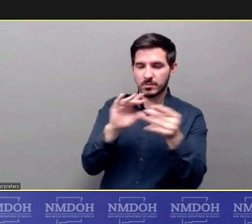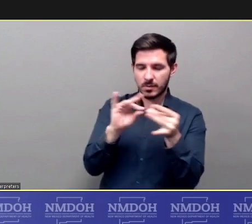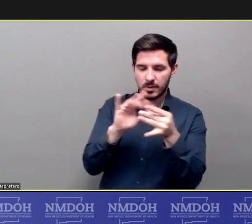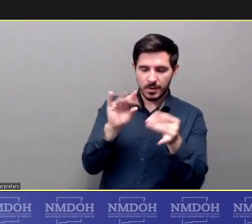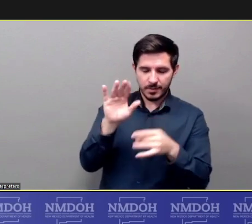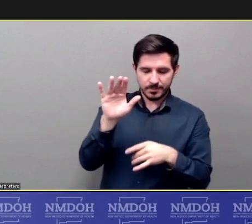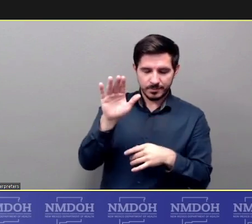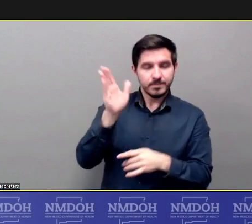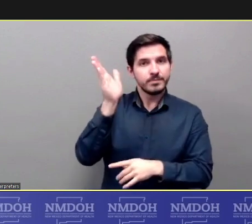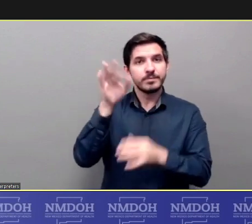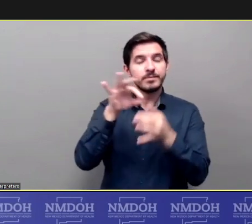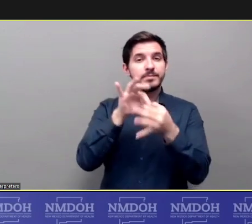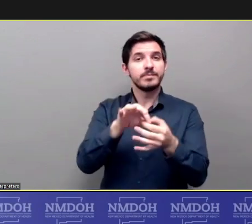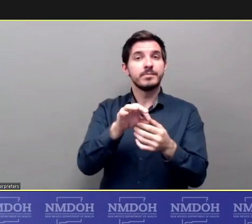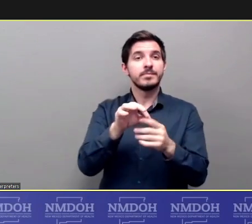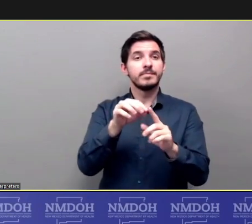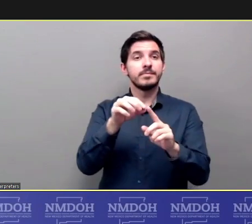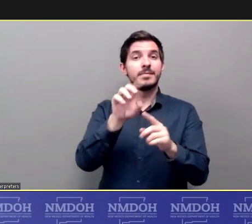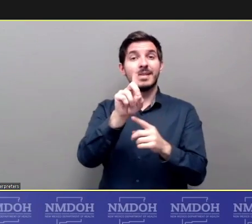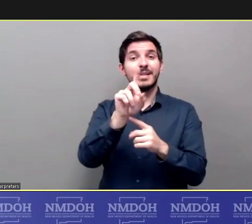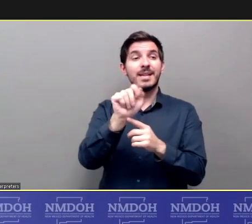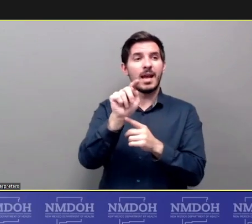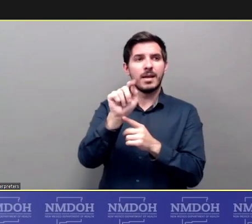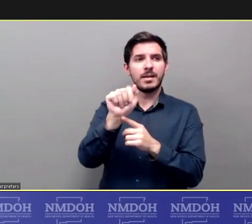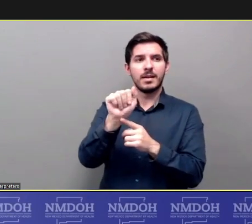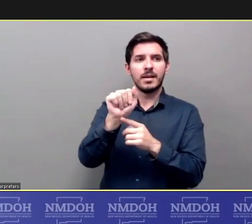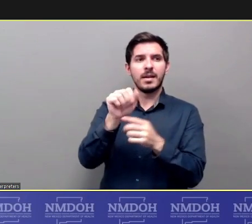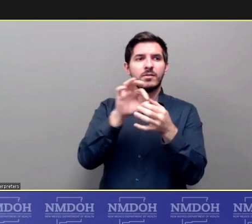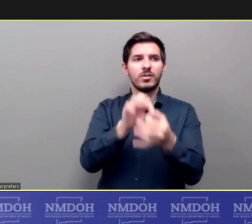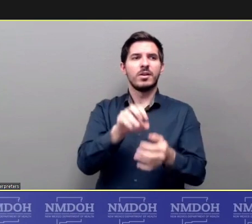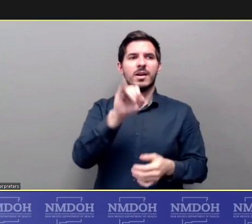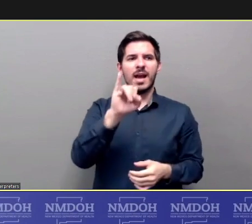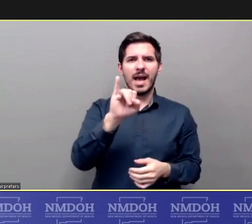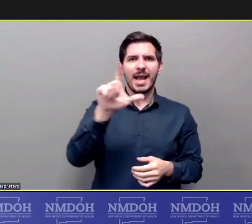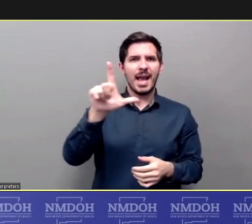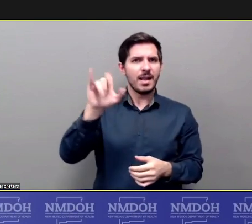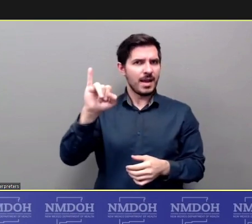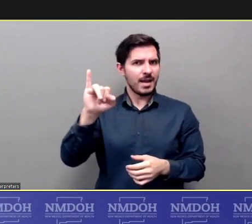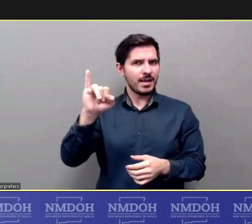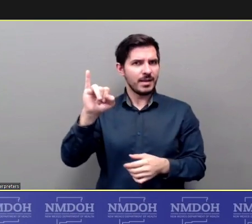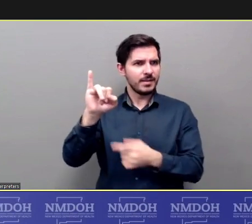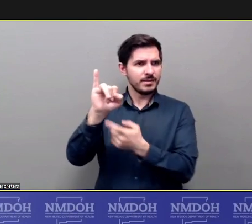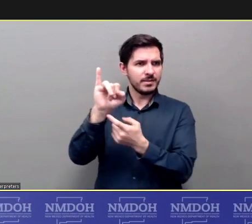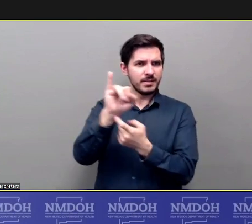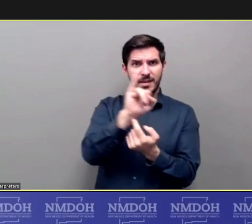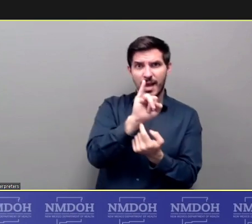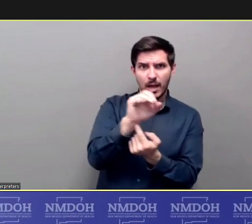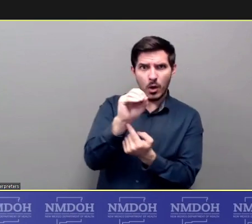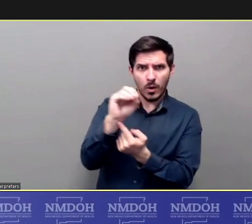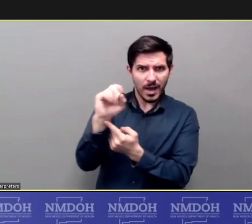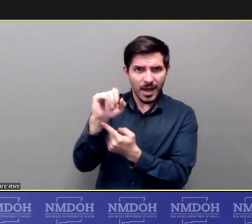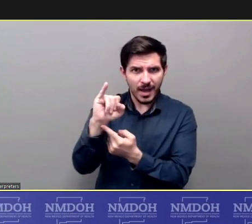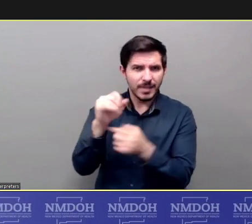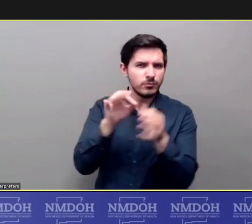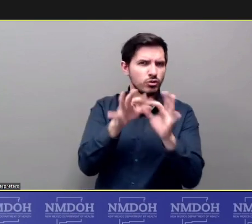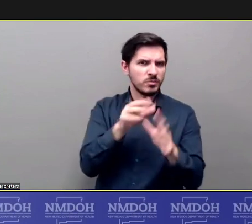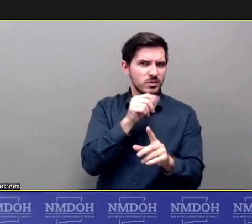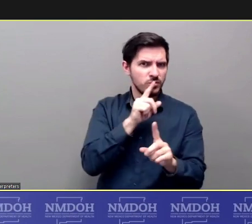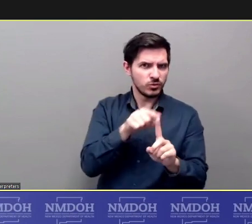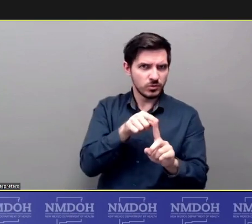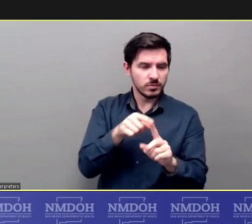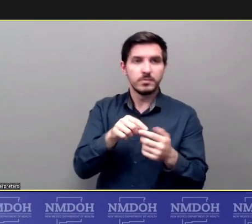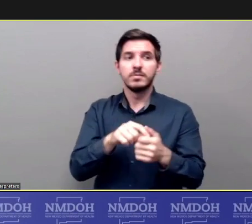her presentation of the data of ILI. So that might be helpful in this discussion. So earlier this week